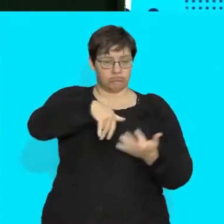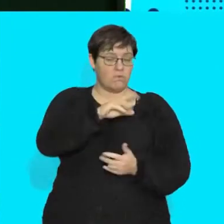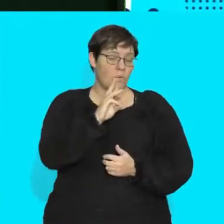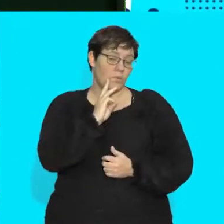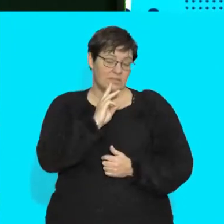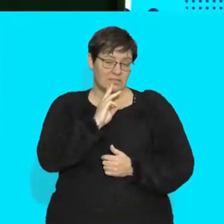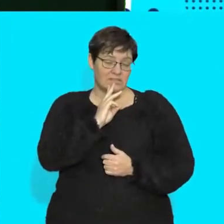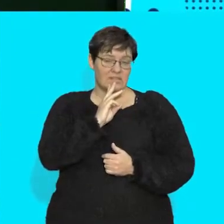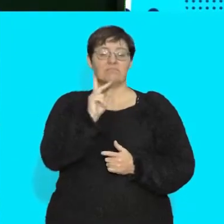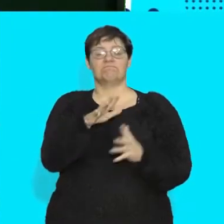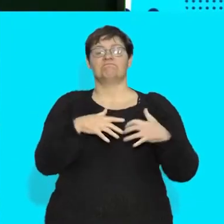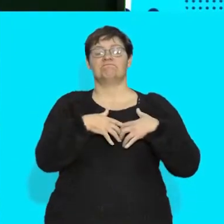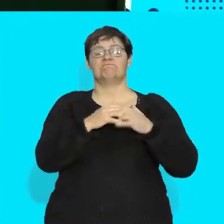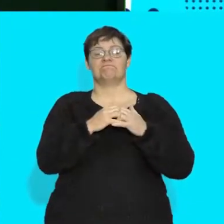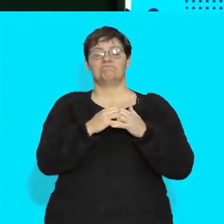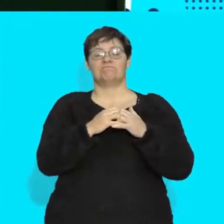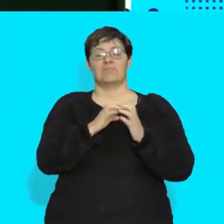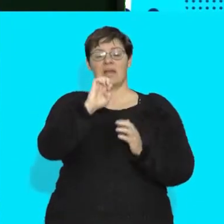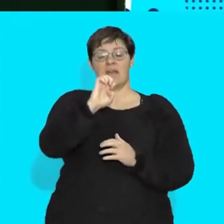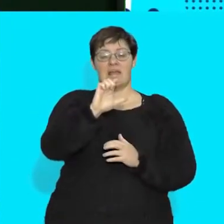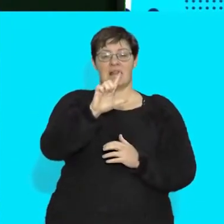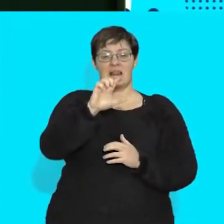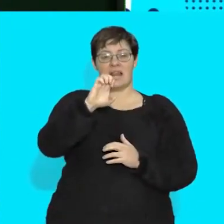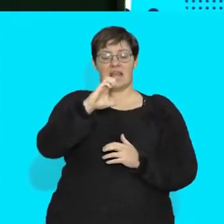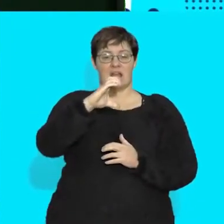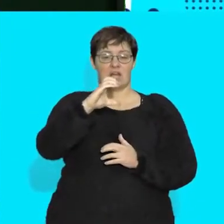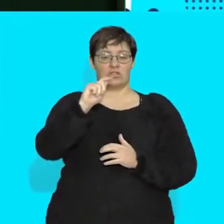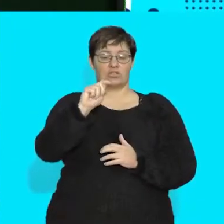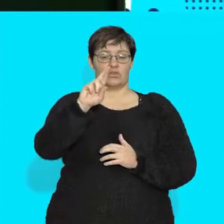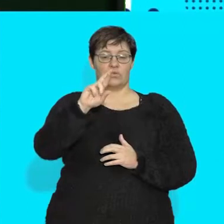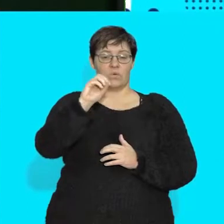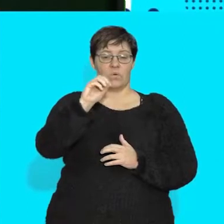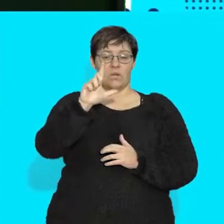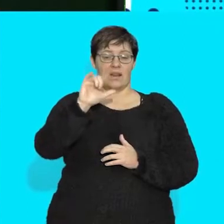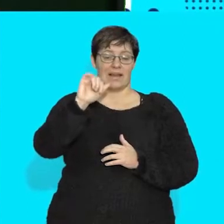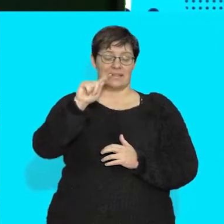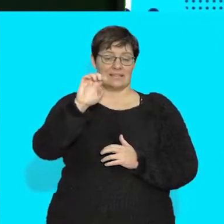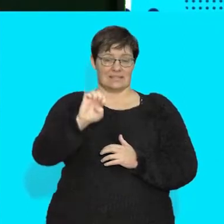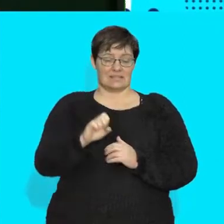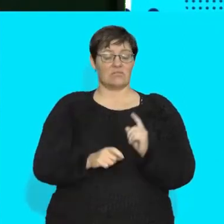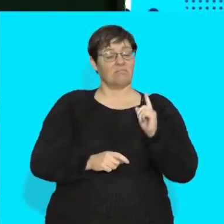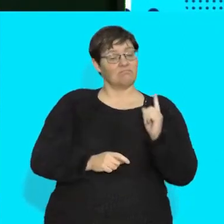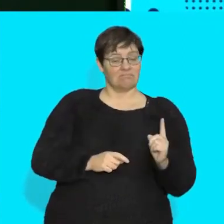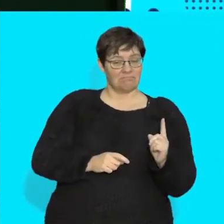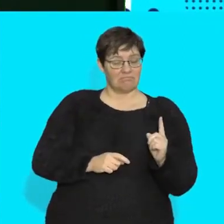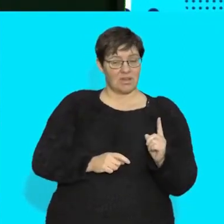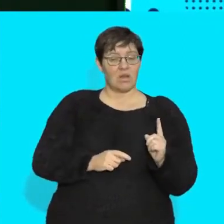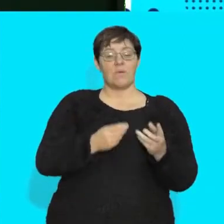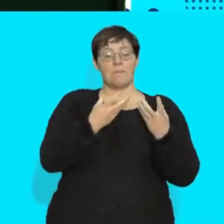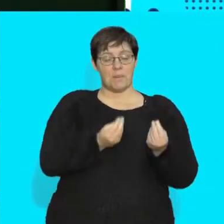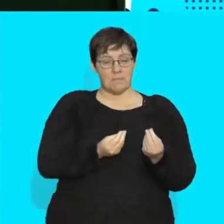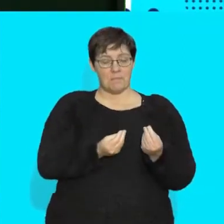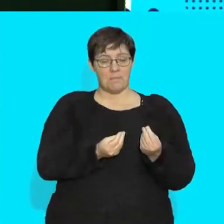water, and that has become an electrolyte. And onto the one half cell, onto the one electrode, we're going to